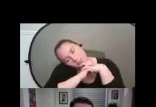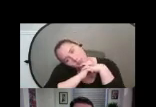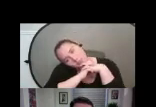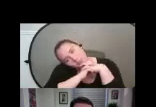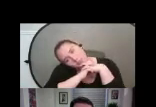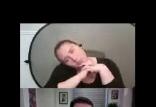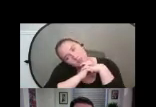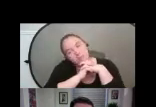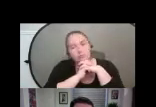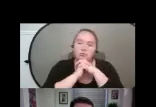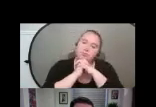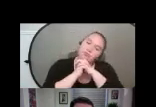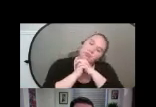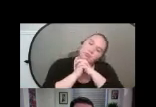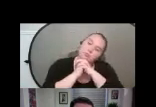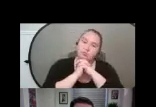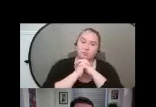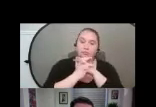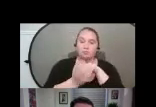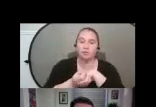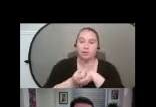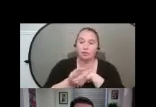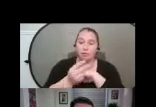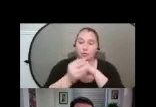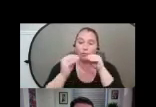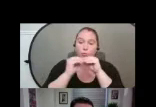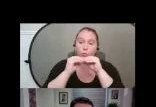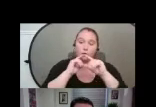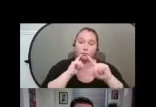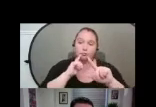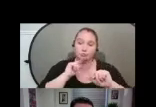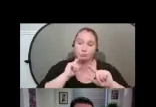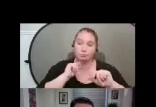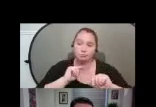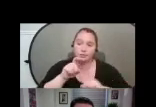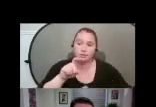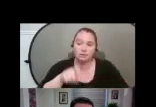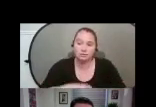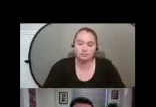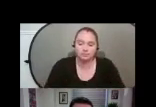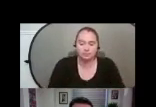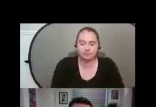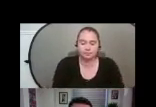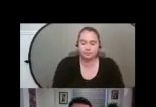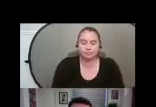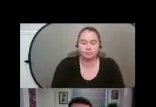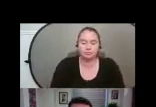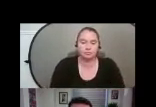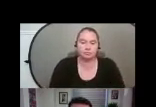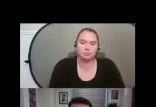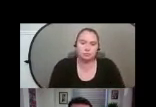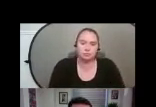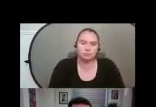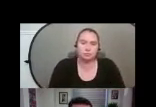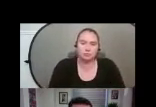Looks like we just have a couple more responses here. Who writes these questions?